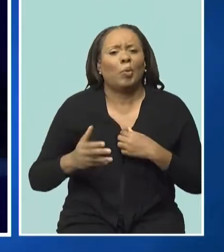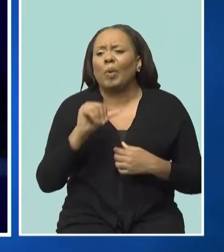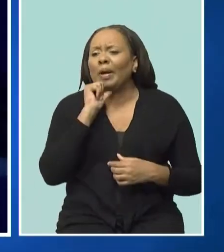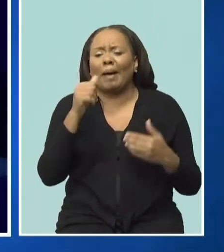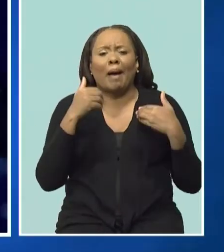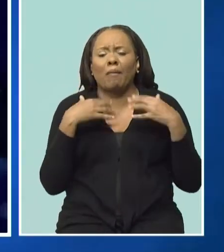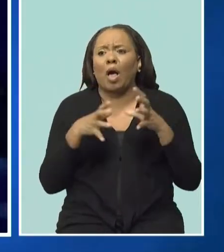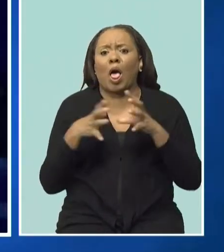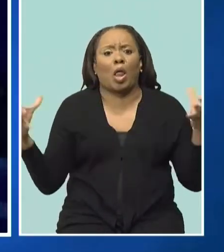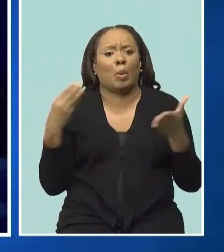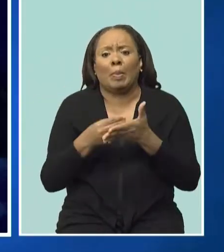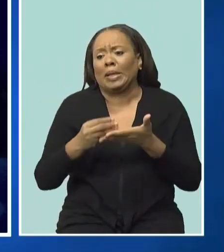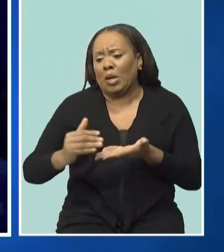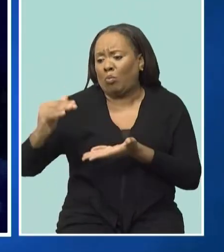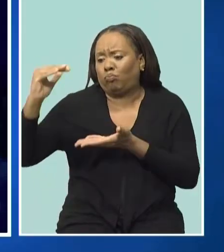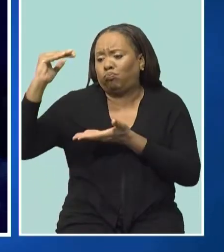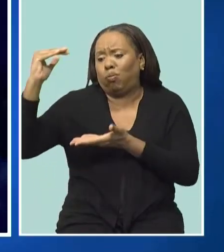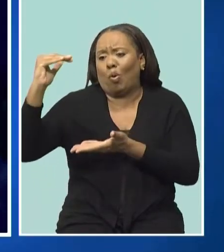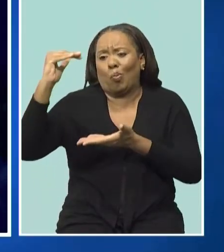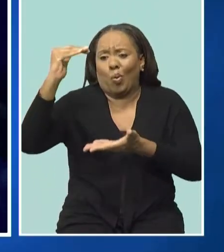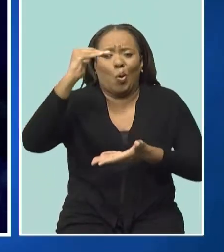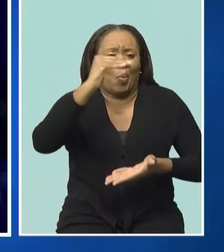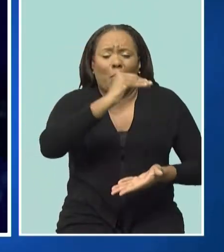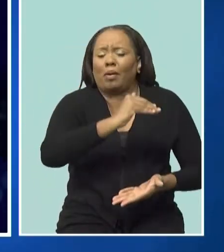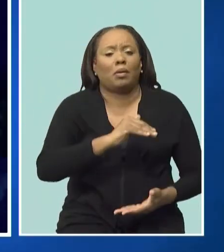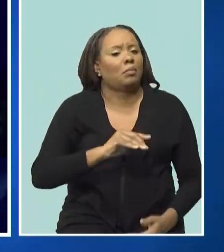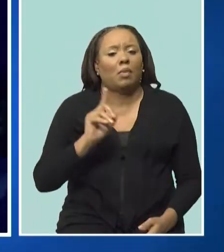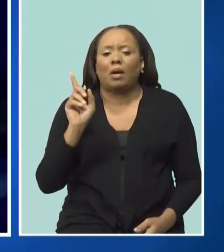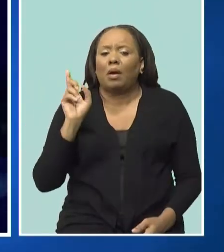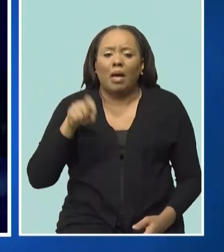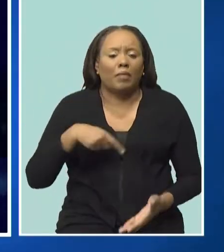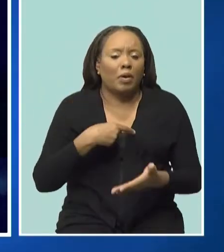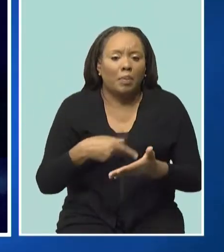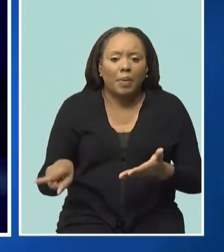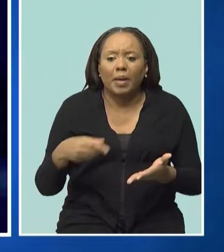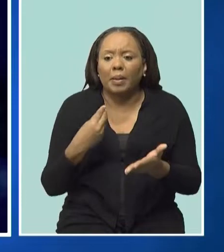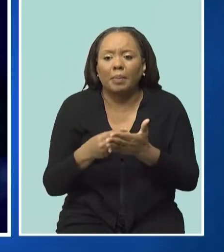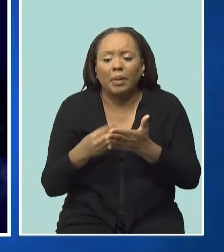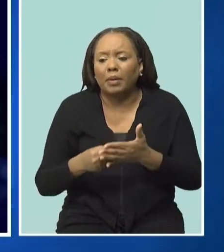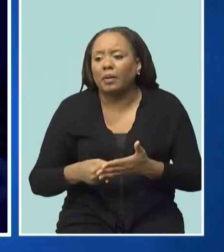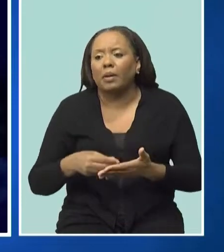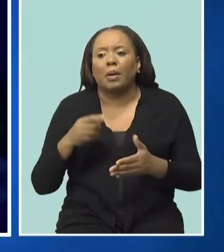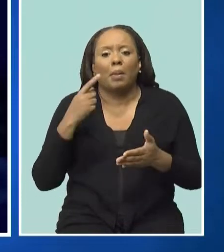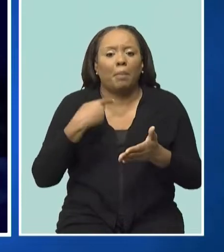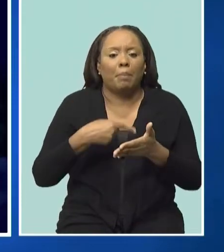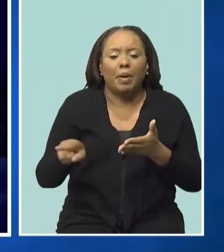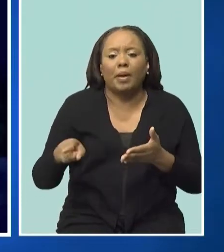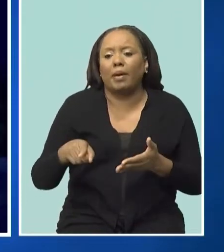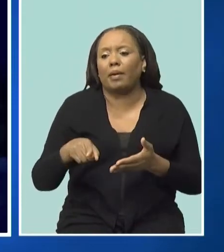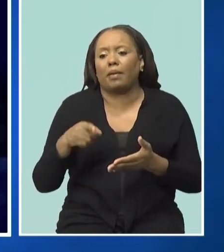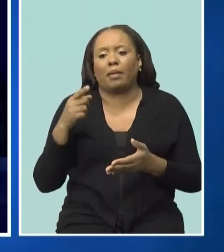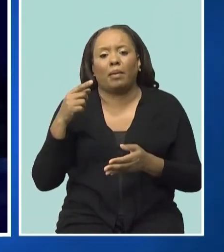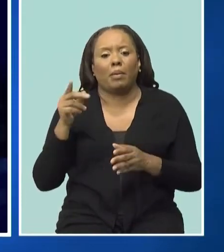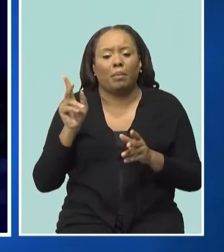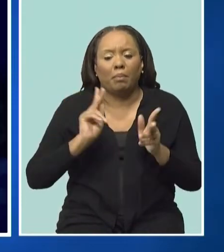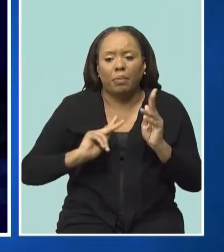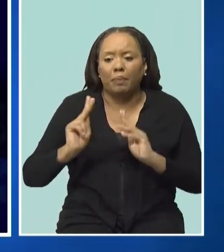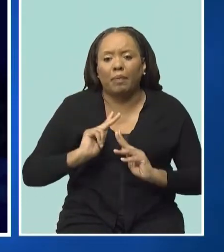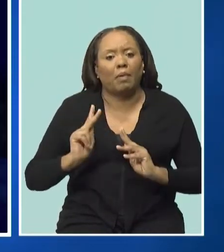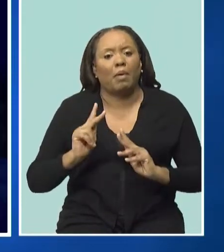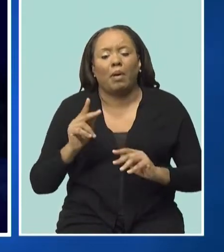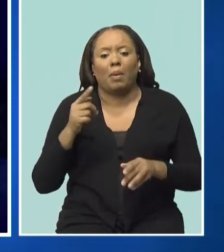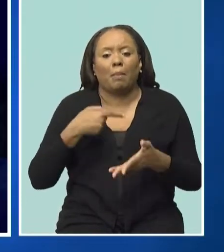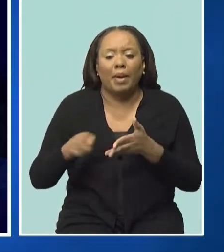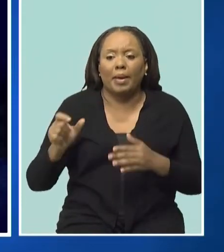out, we have to pay wages and all our bills. So in other words, if we find we're spending $29.50 per week to plug in a